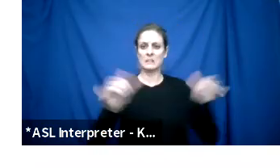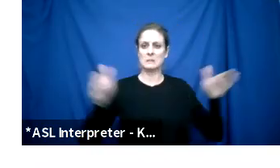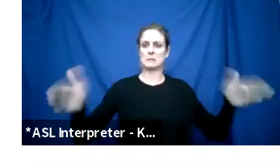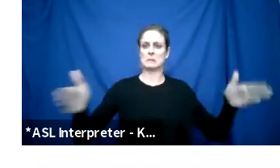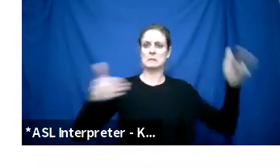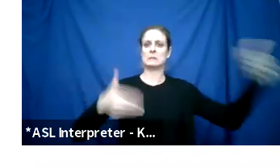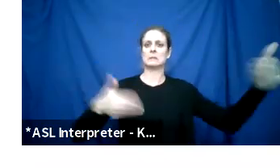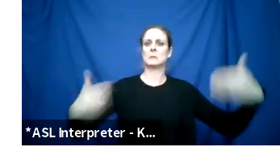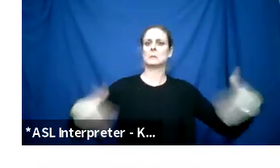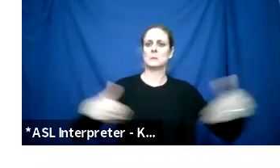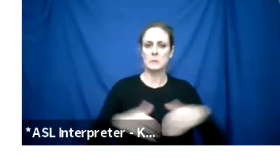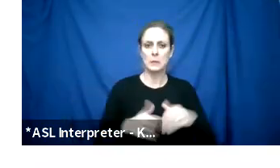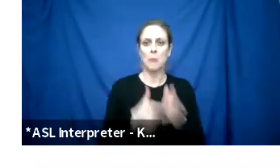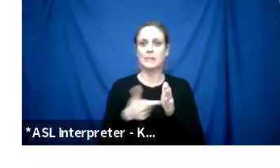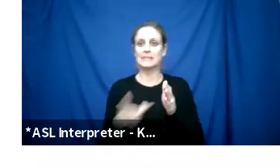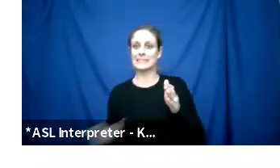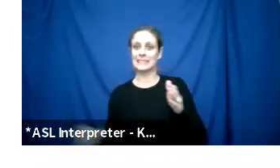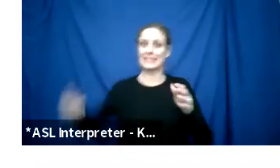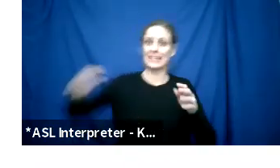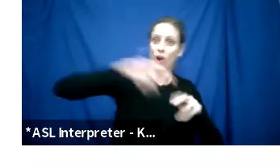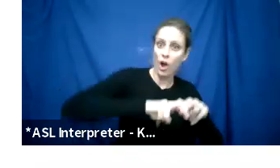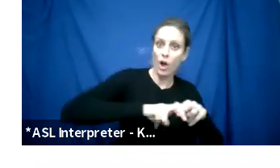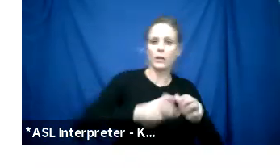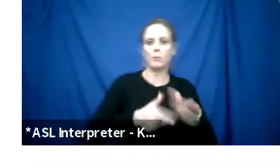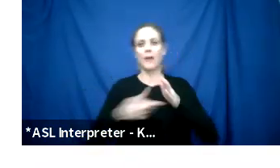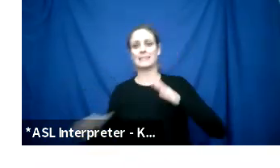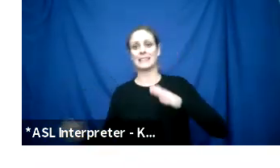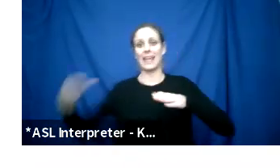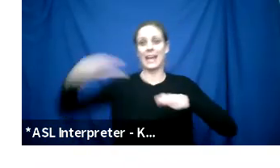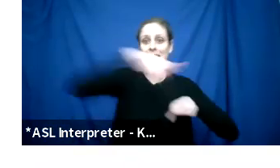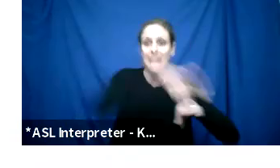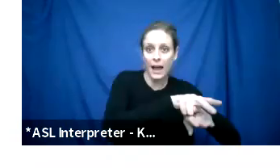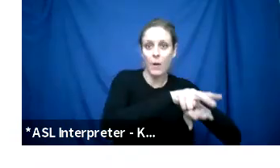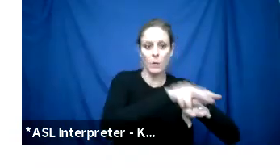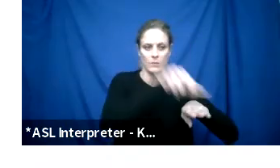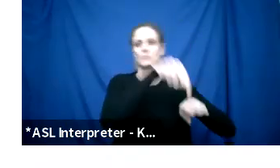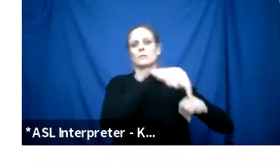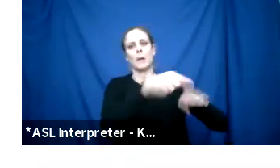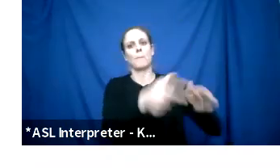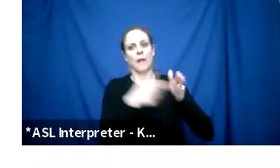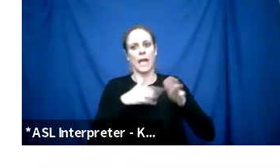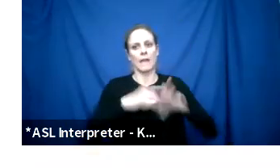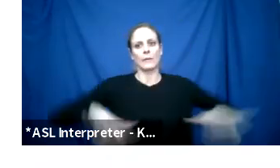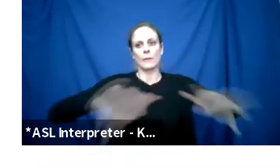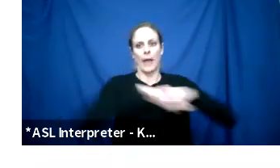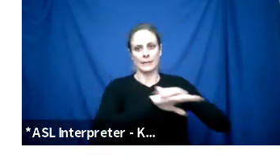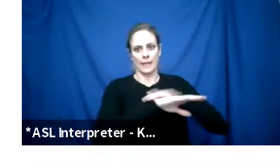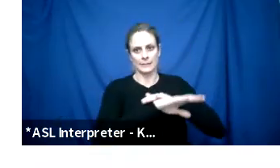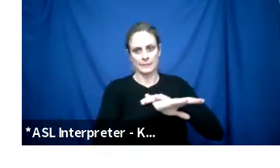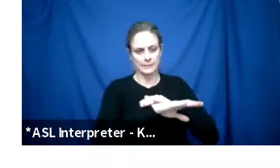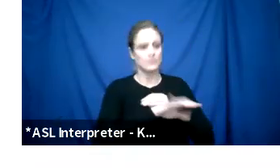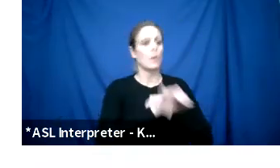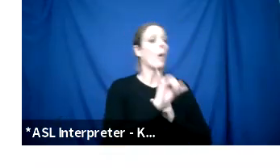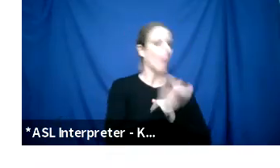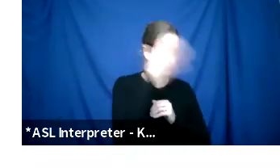equipment that you have to get on or lay down and position on. And then therefore, we divided the standards in a